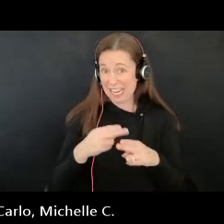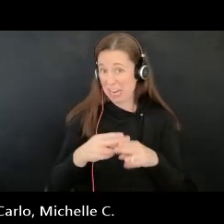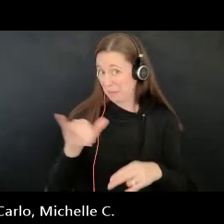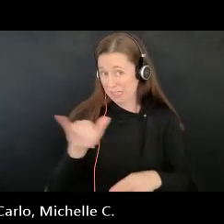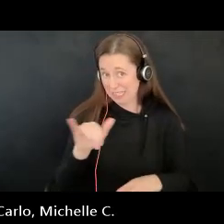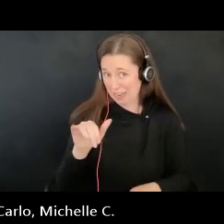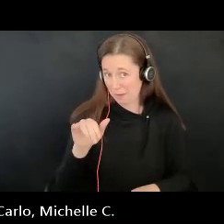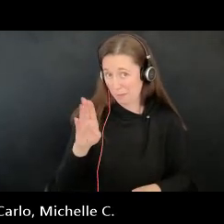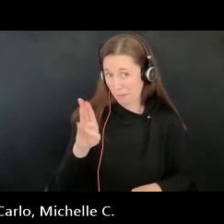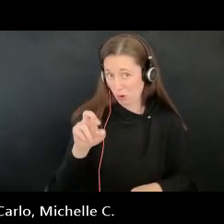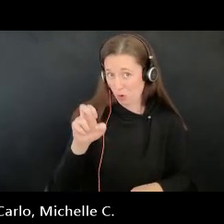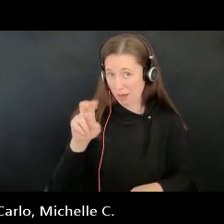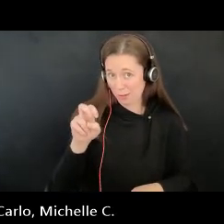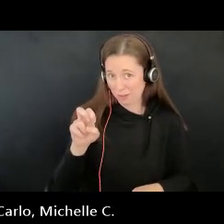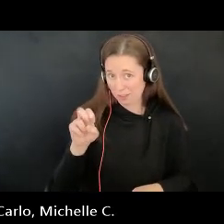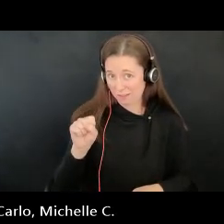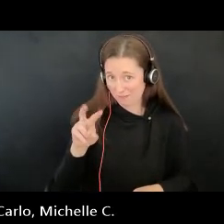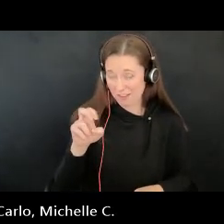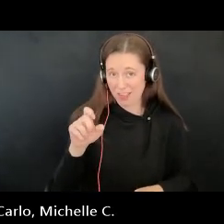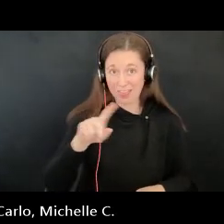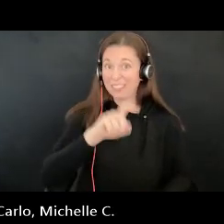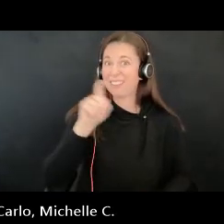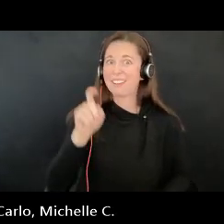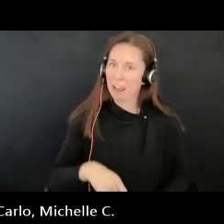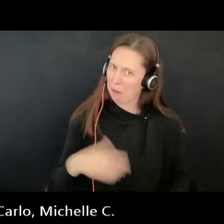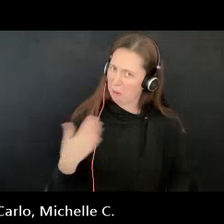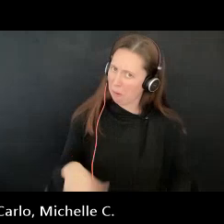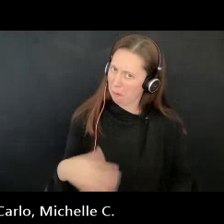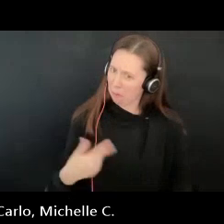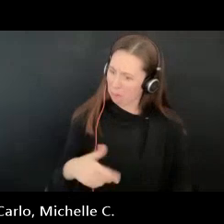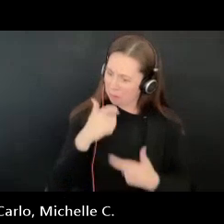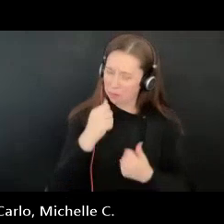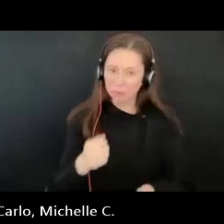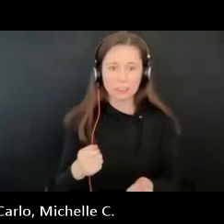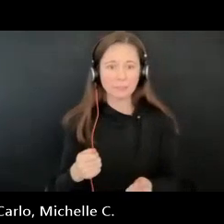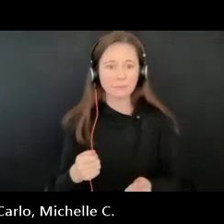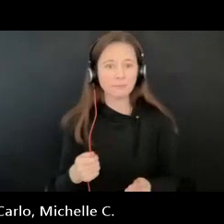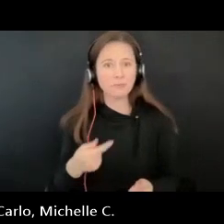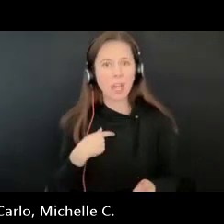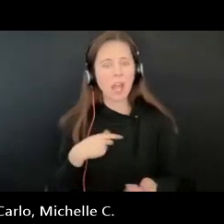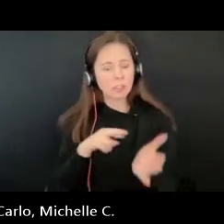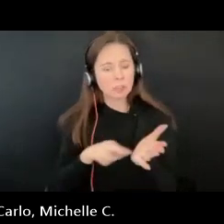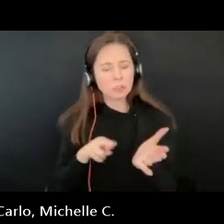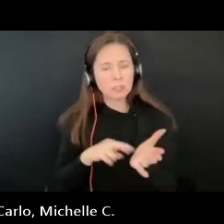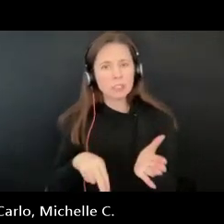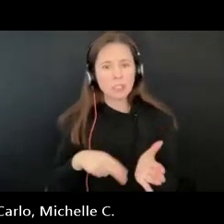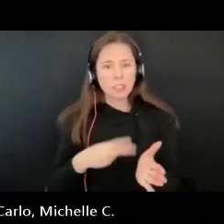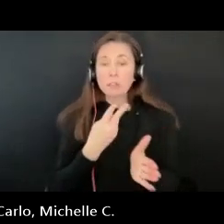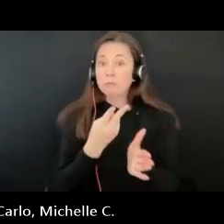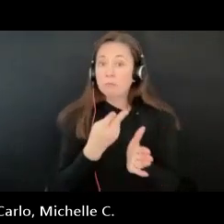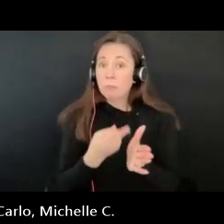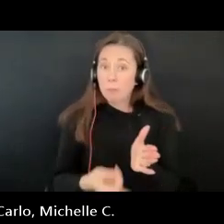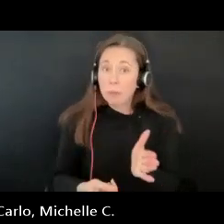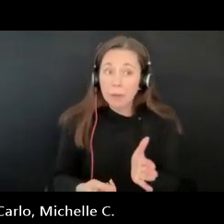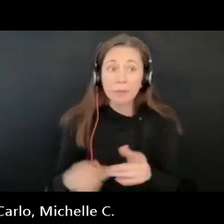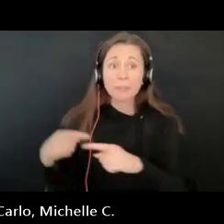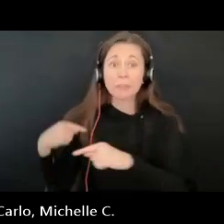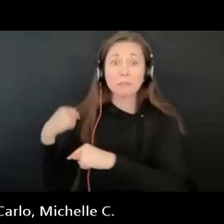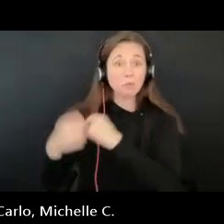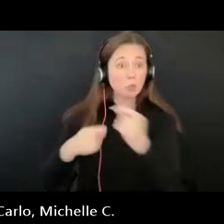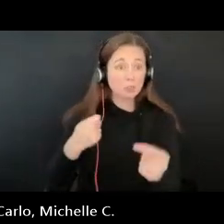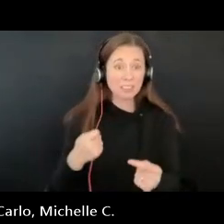Secondly, I had to engage in research of burial traditions of the time, because at this time, there were no family